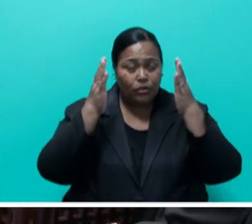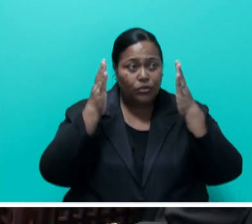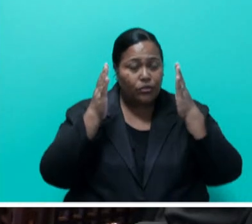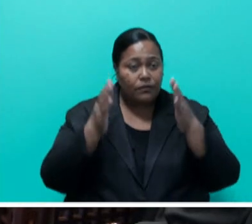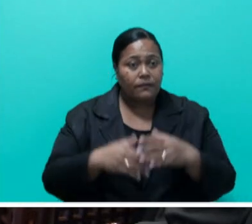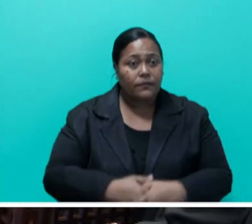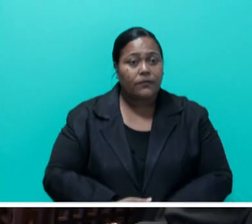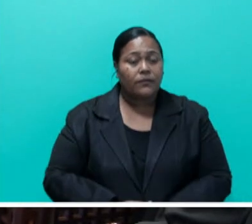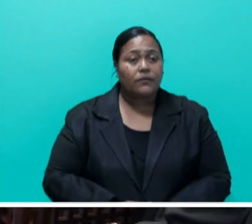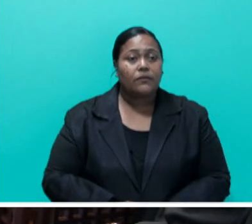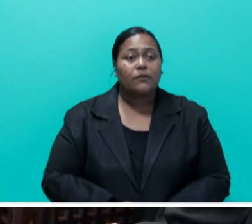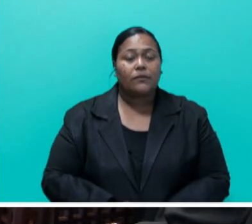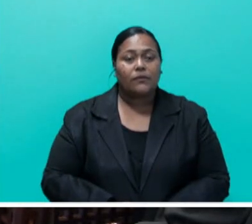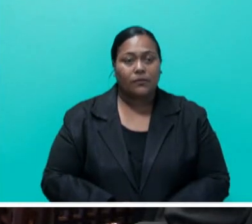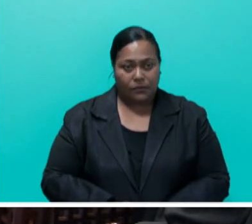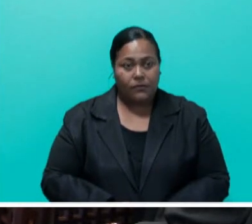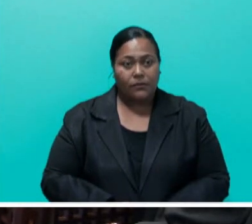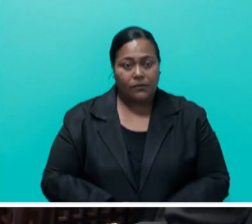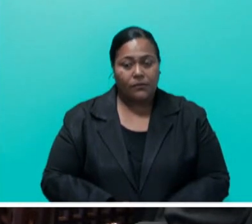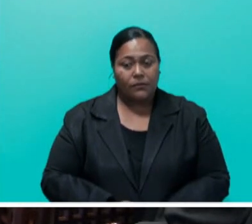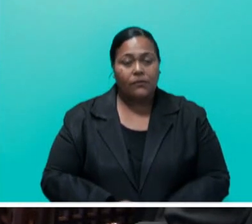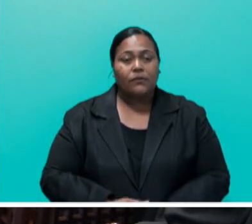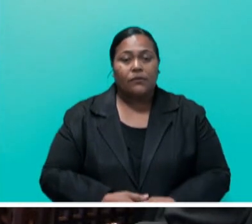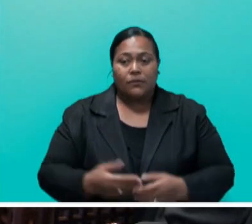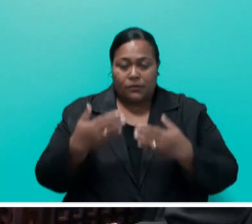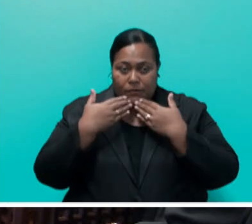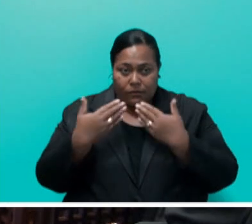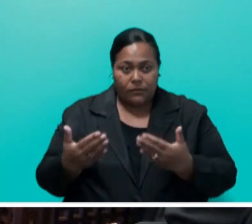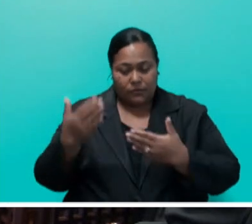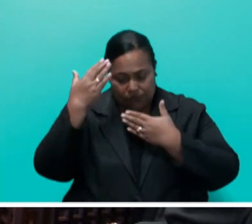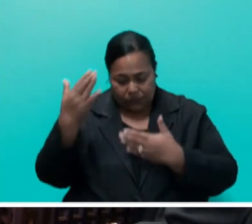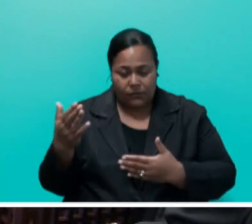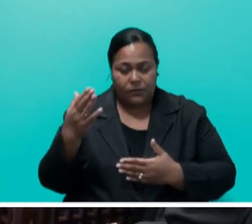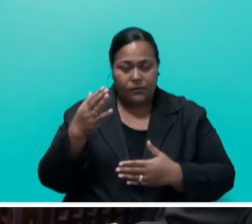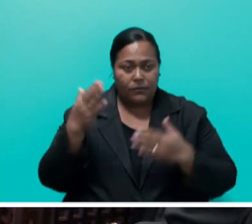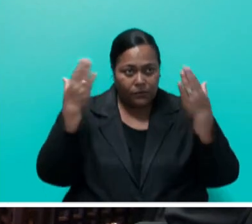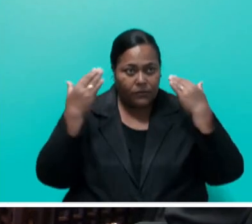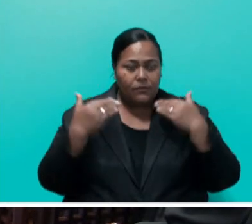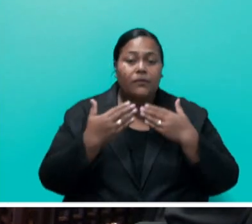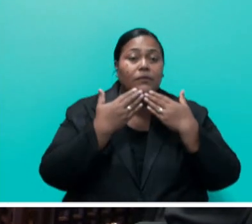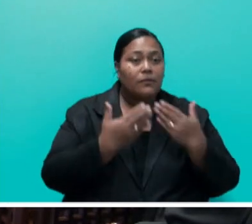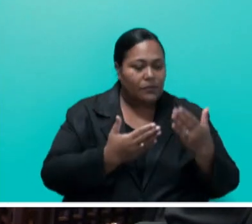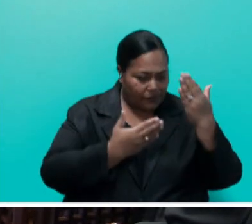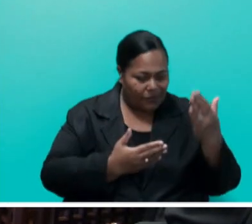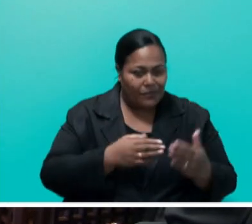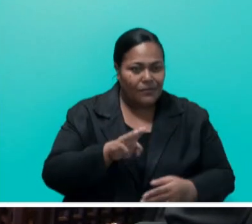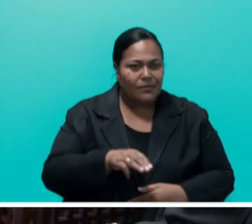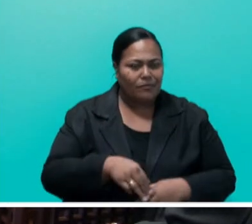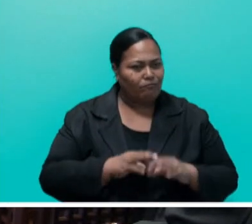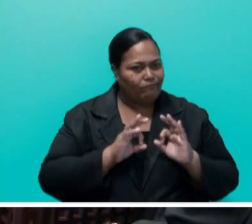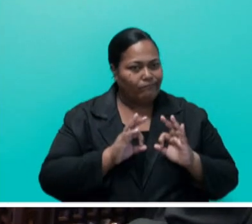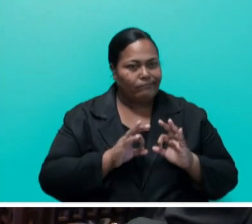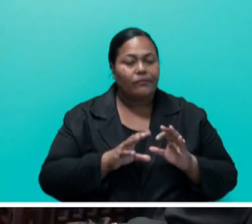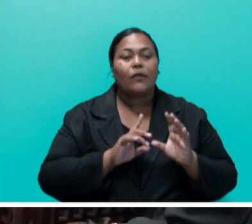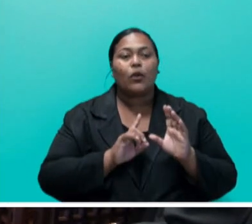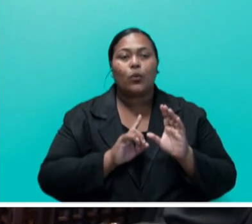you. Thank you, Honourable Speaker, and I thank the Honourable Member for the excellent question.